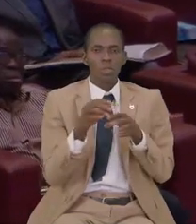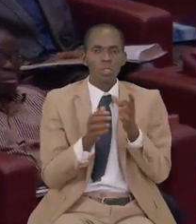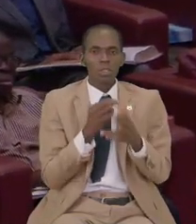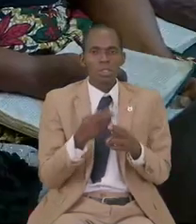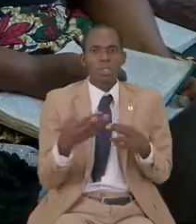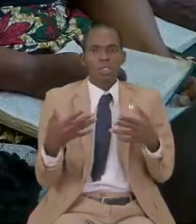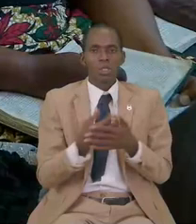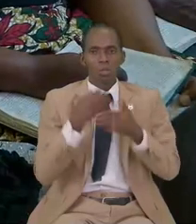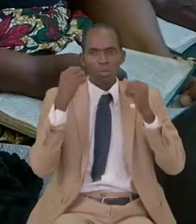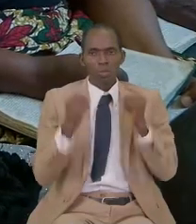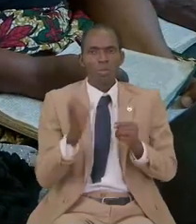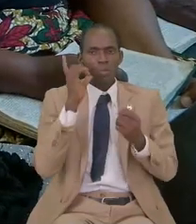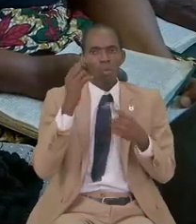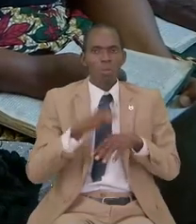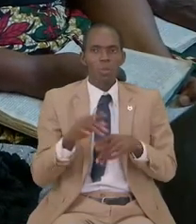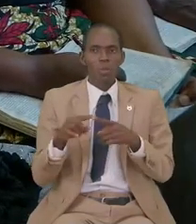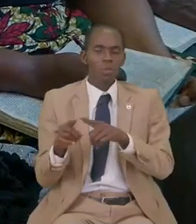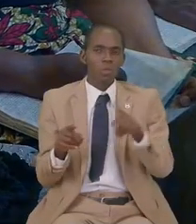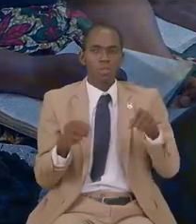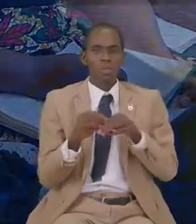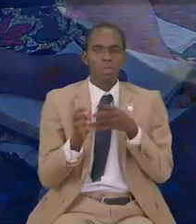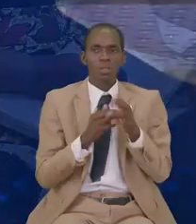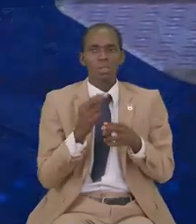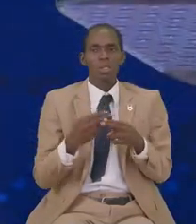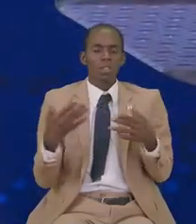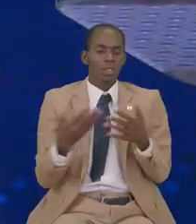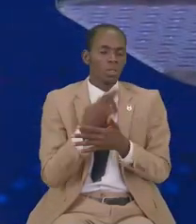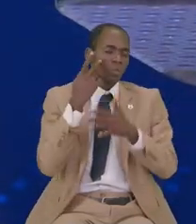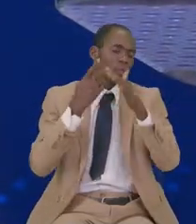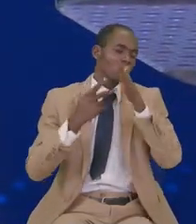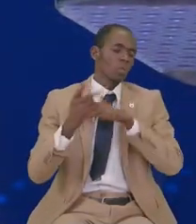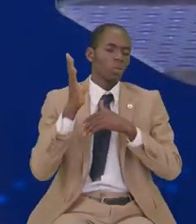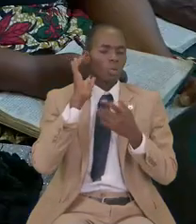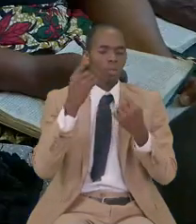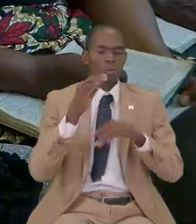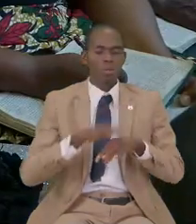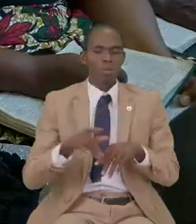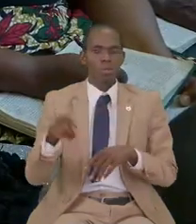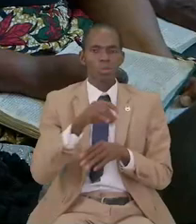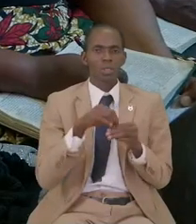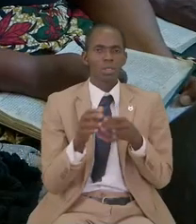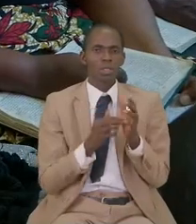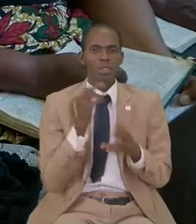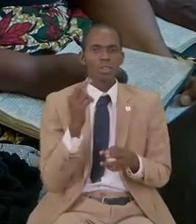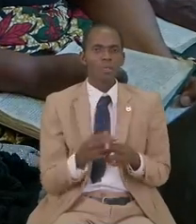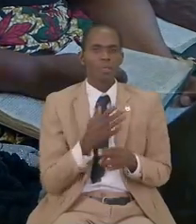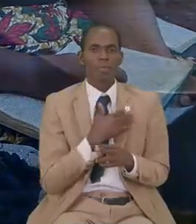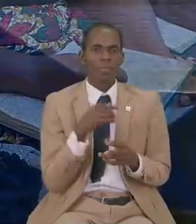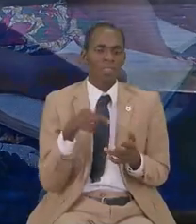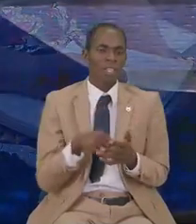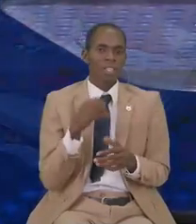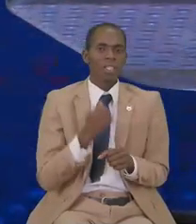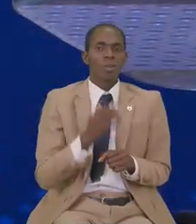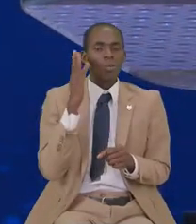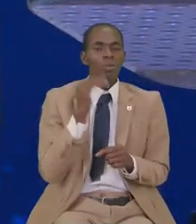come to you. A new focus, a new vision will come to you in Jesus' name. And this year will not